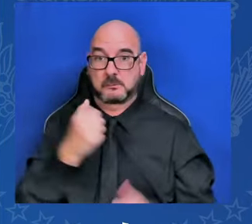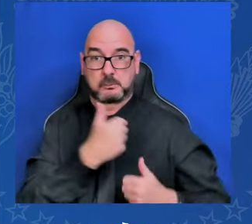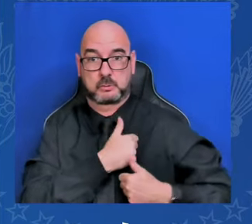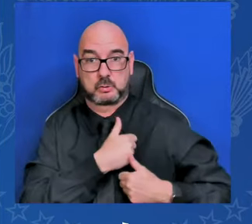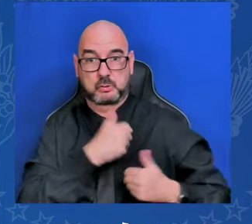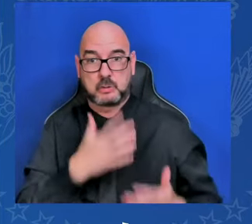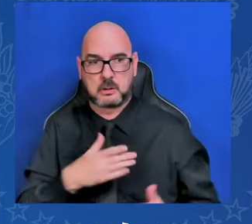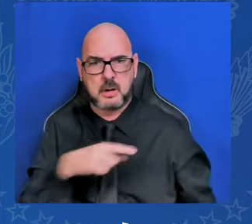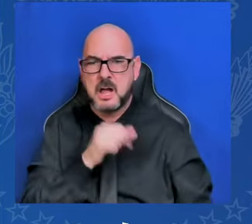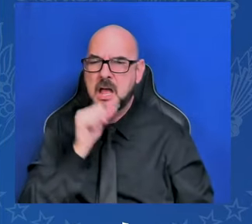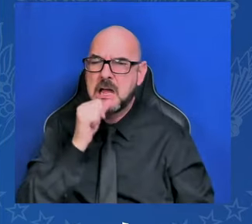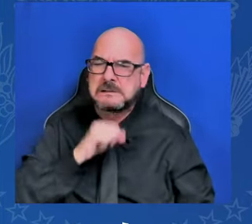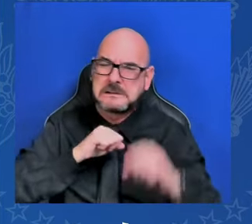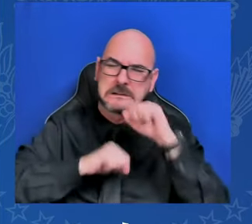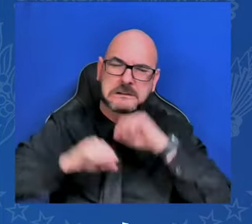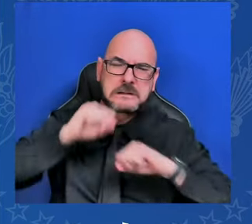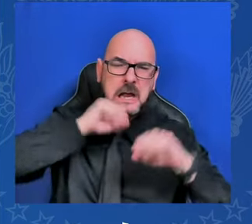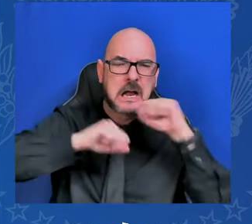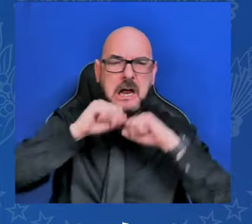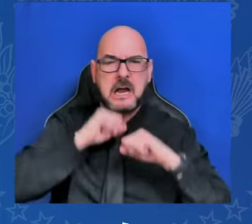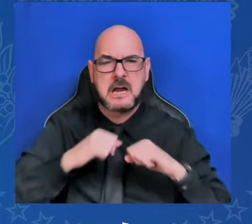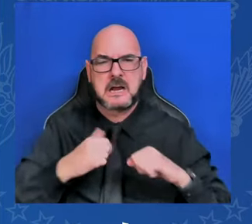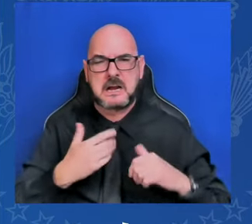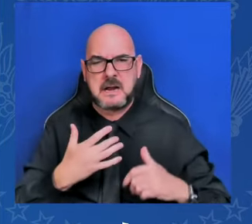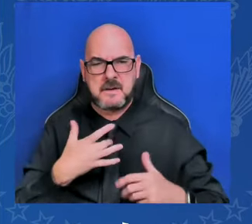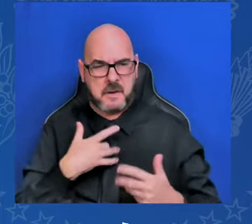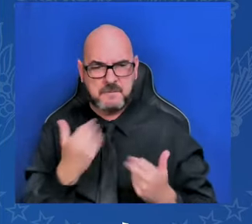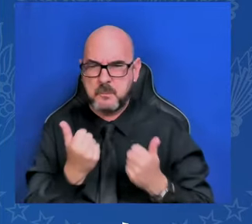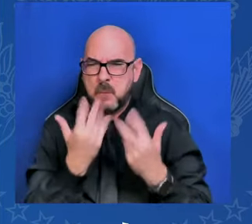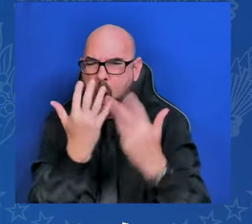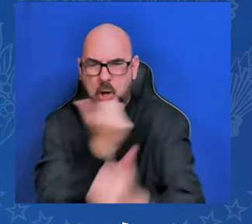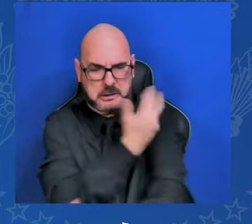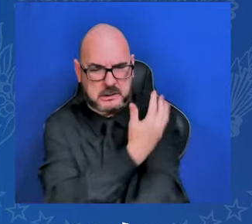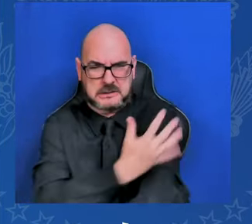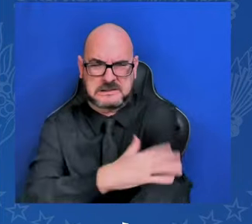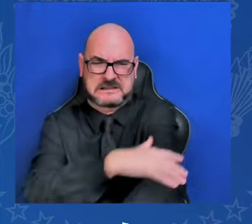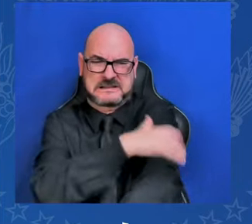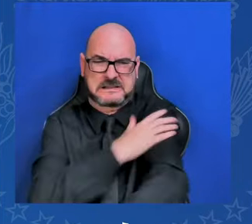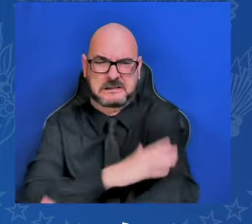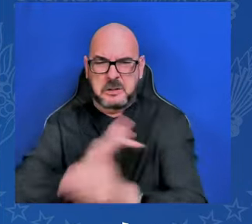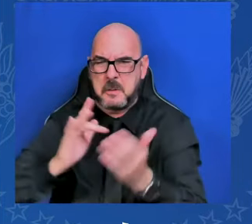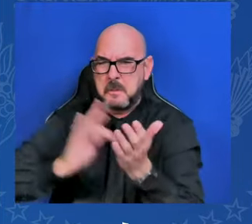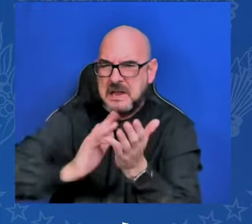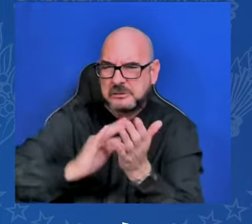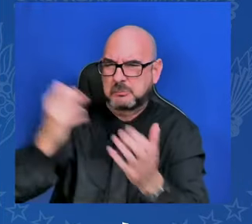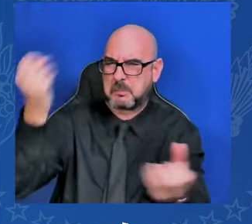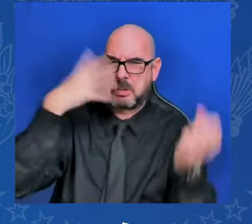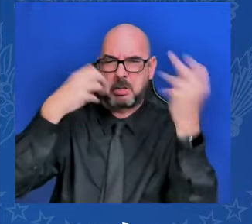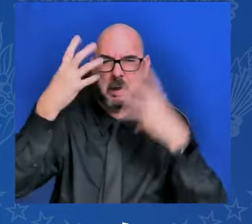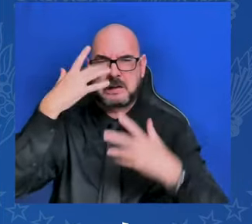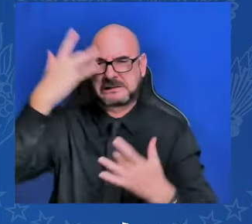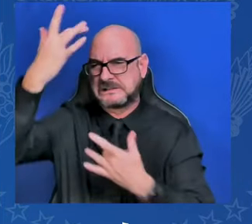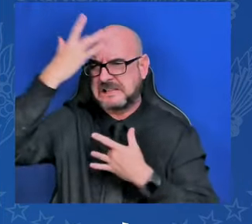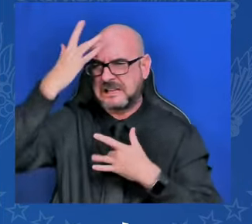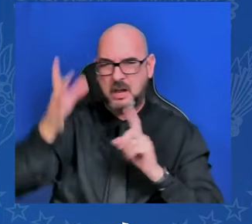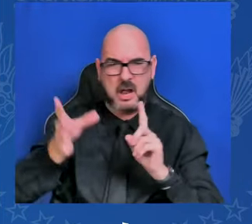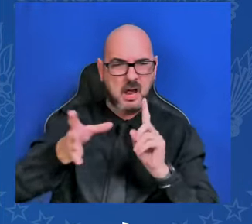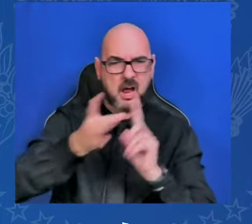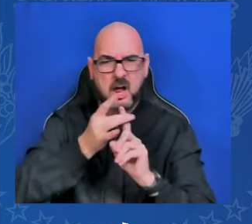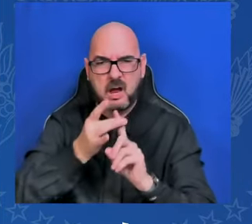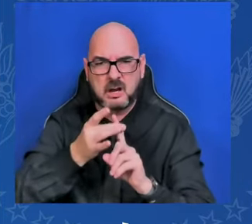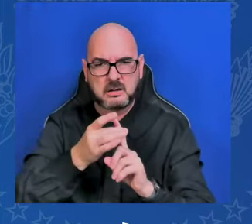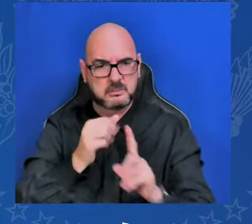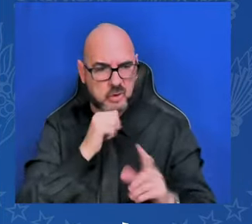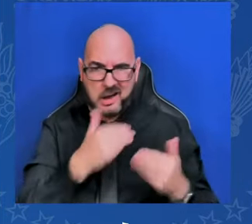pits, toxic substances, and Agent Orange, and were without access to adequate health care. Because of the leadership of President